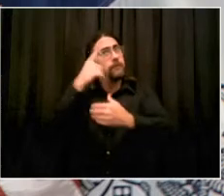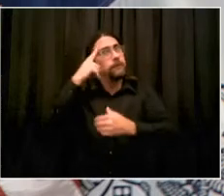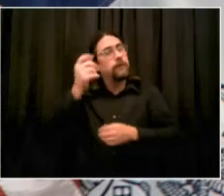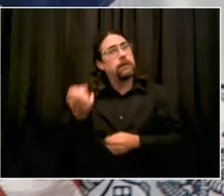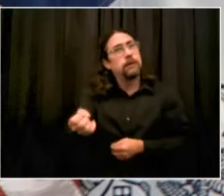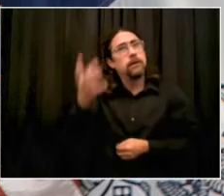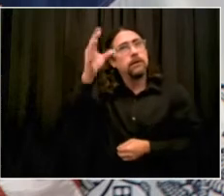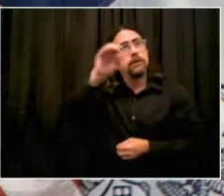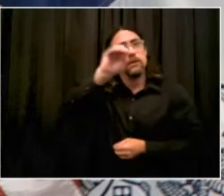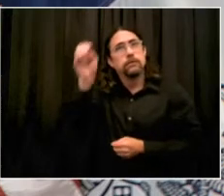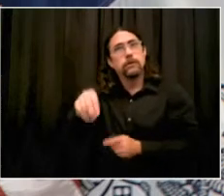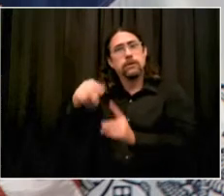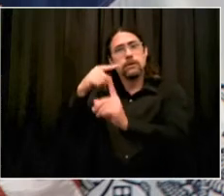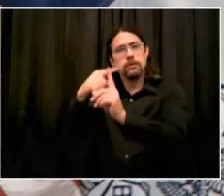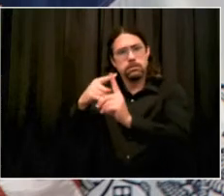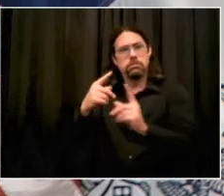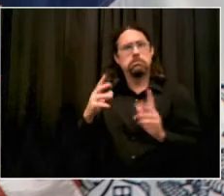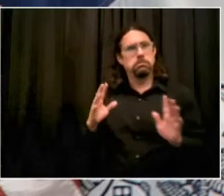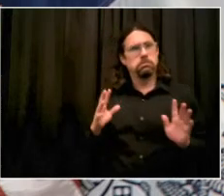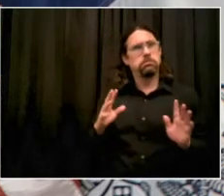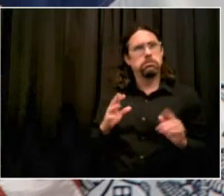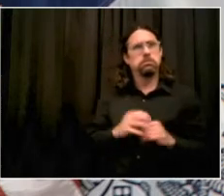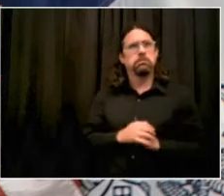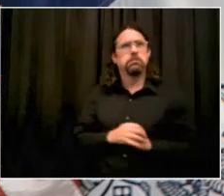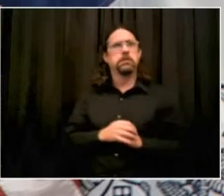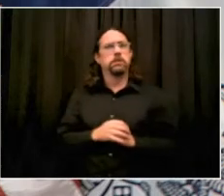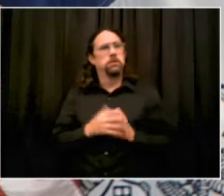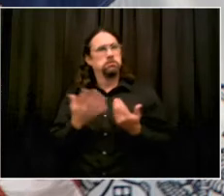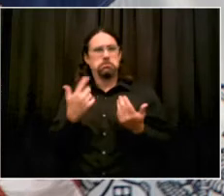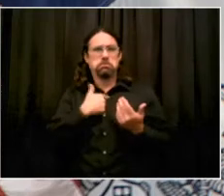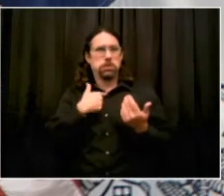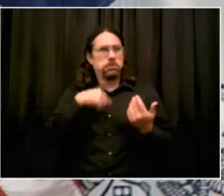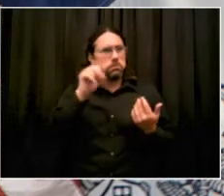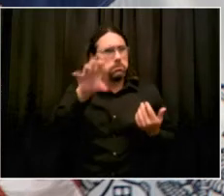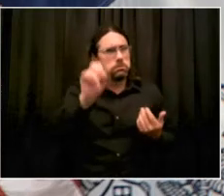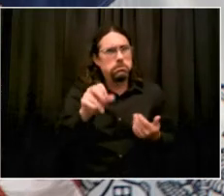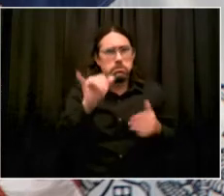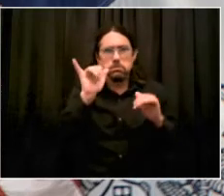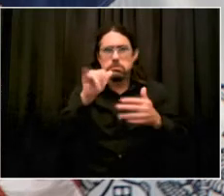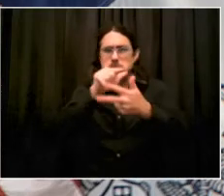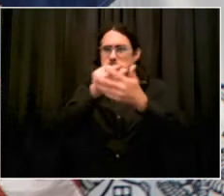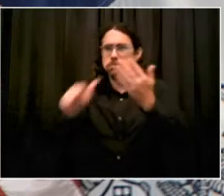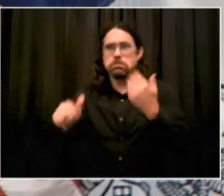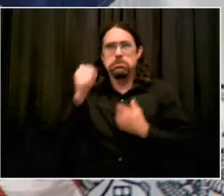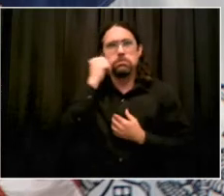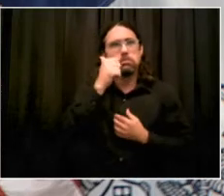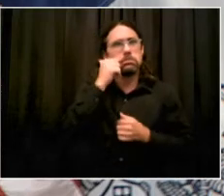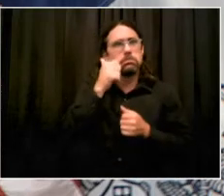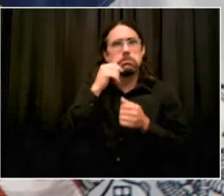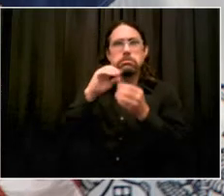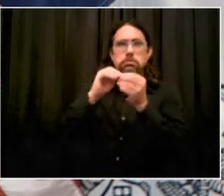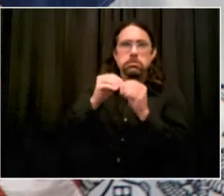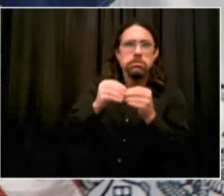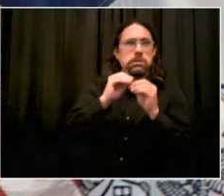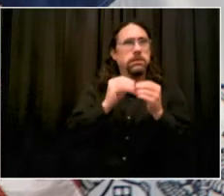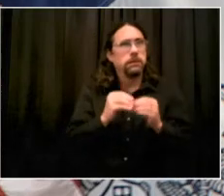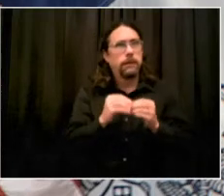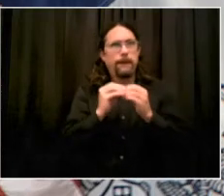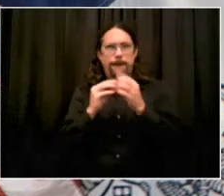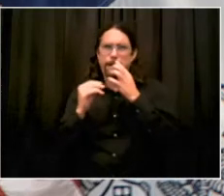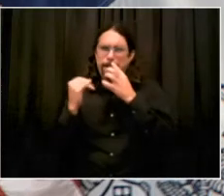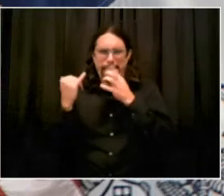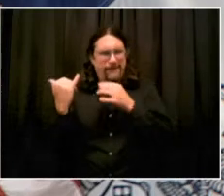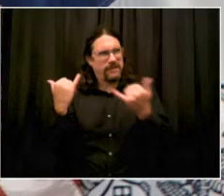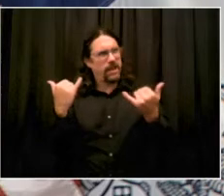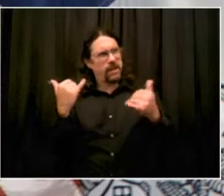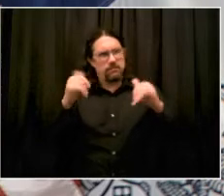close eye. Obviously, right now, indoor dining is going forward tomorrow. But I want us to keep a close eye on the situation